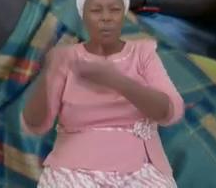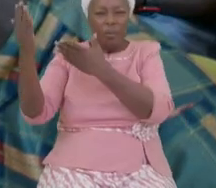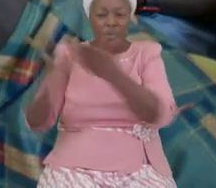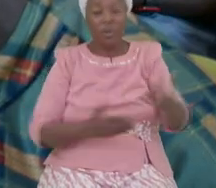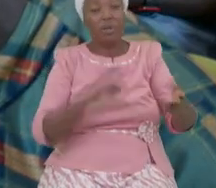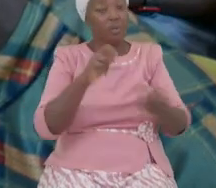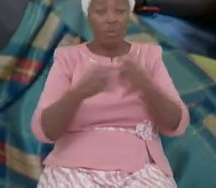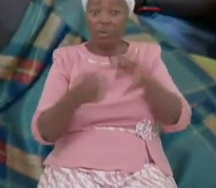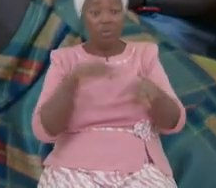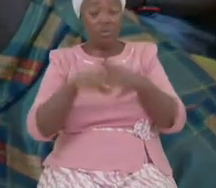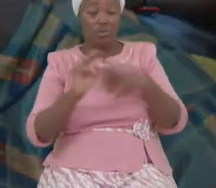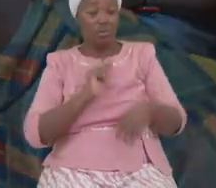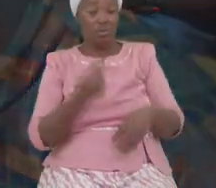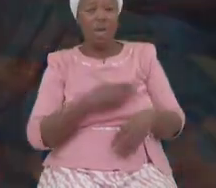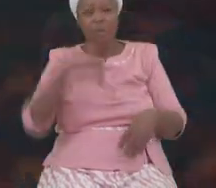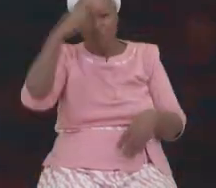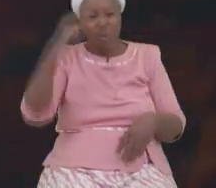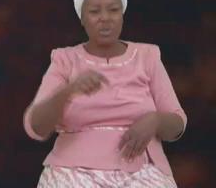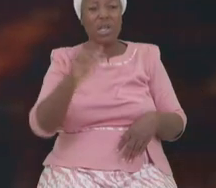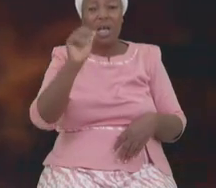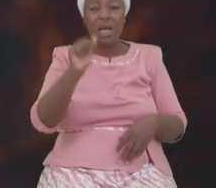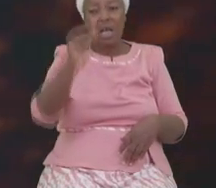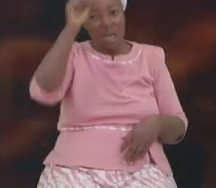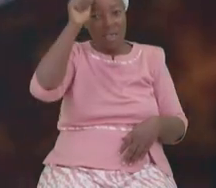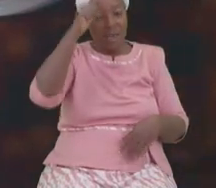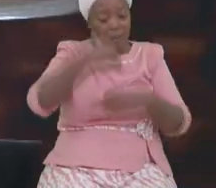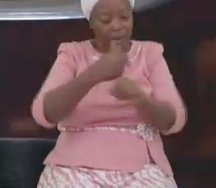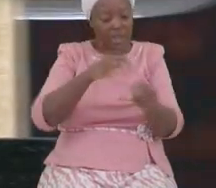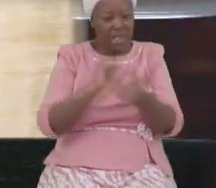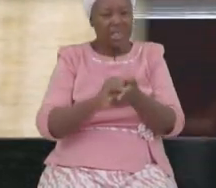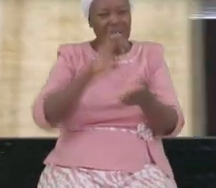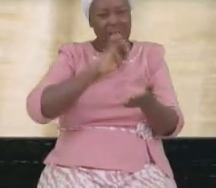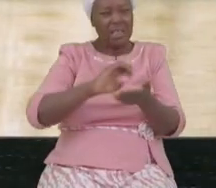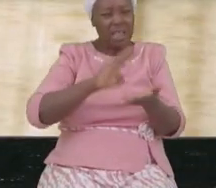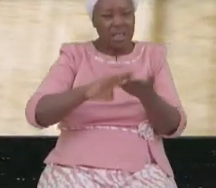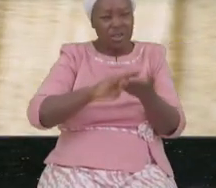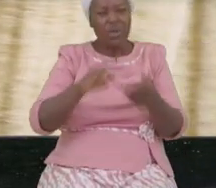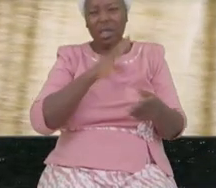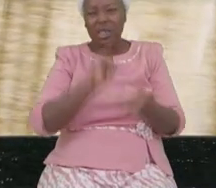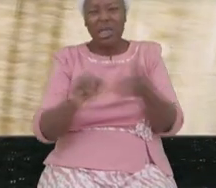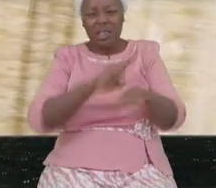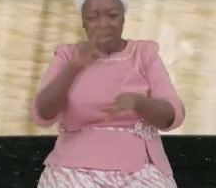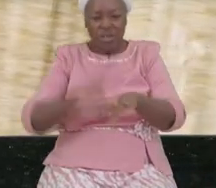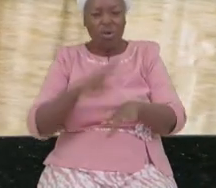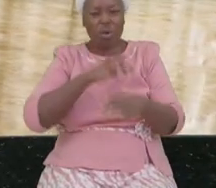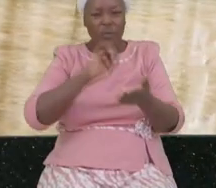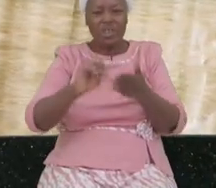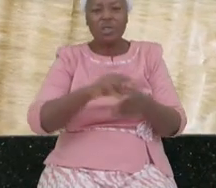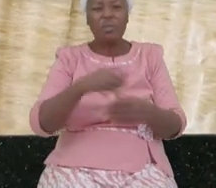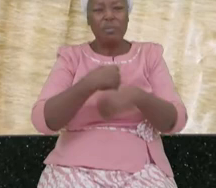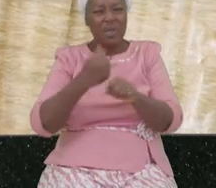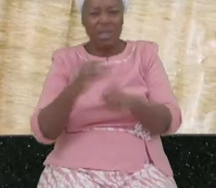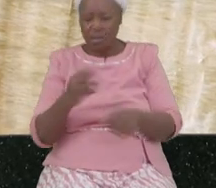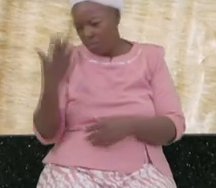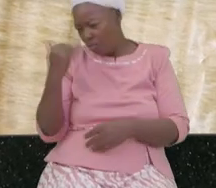problem, because as Adam made excuse, that nature of excuse making. Why did you